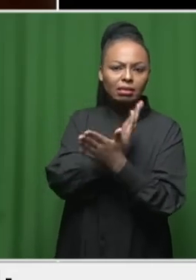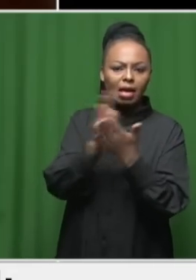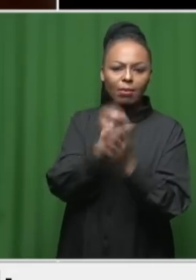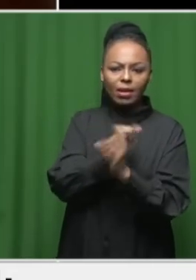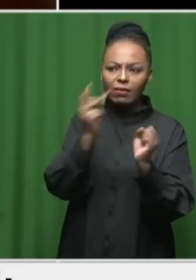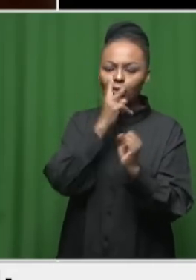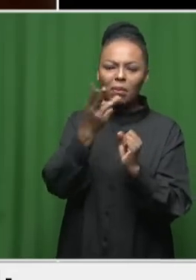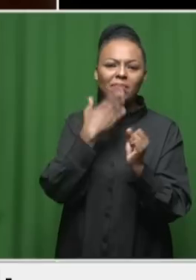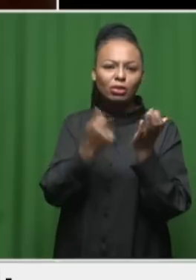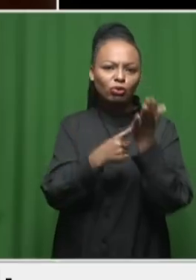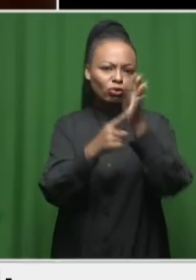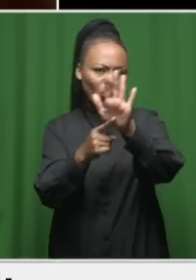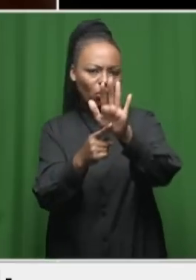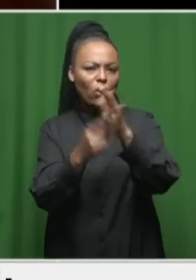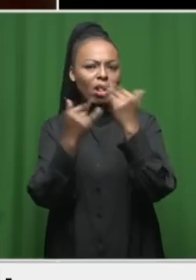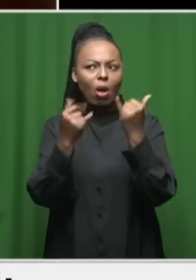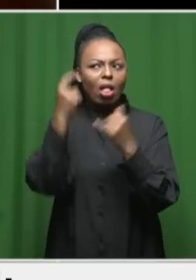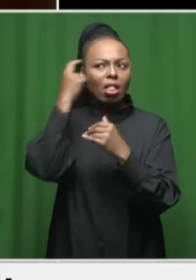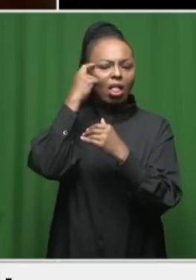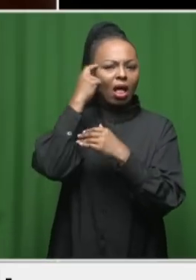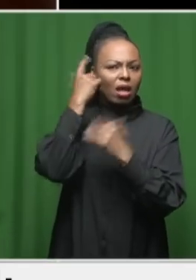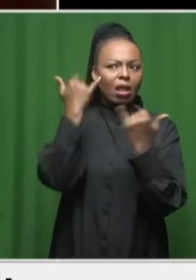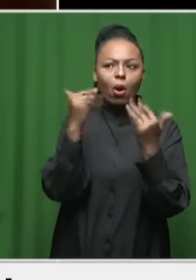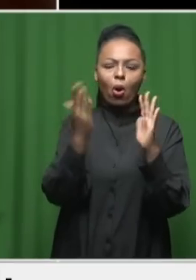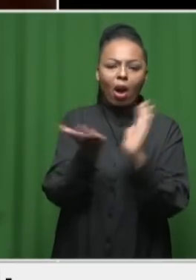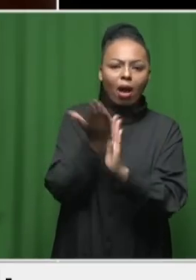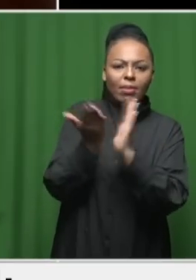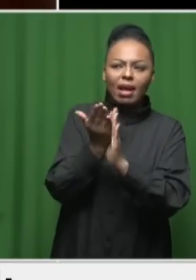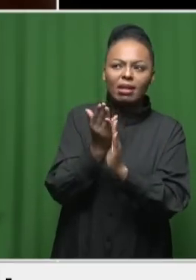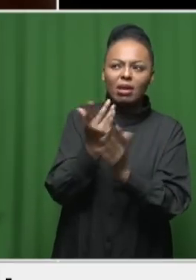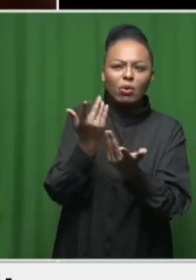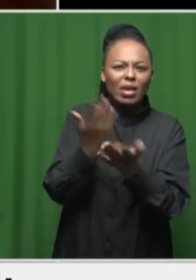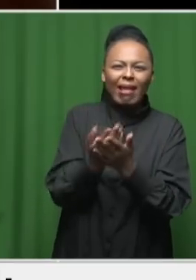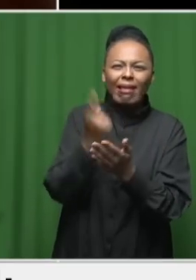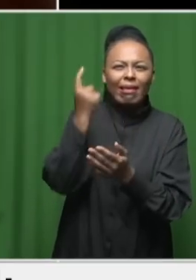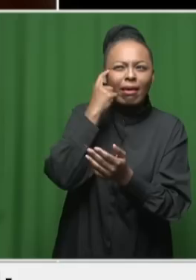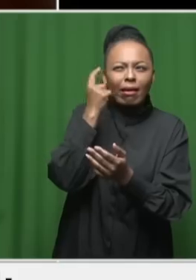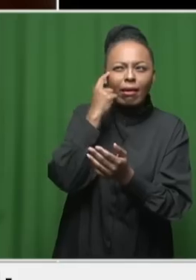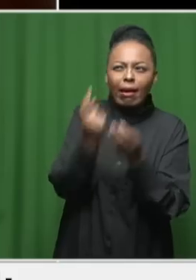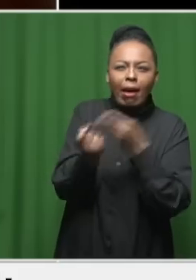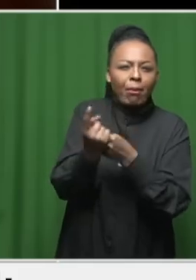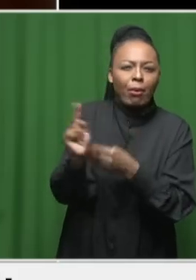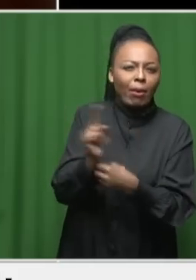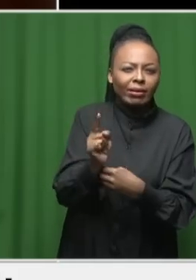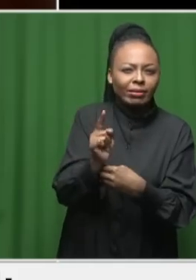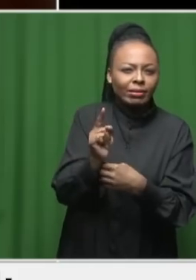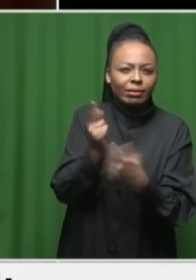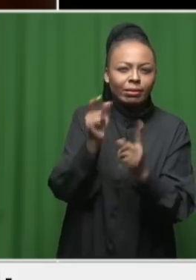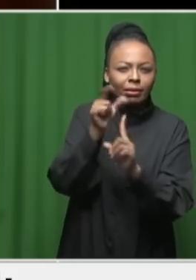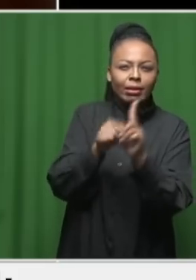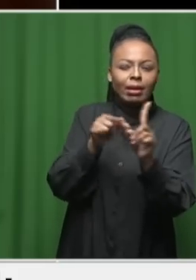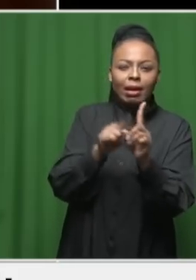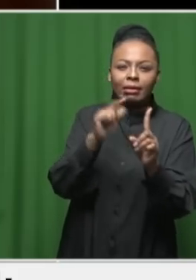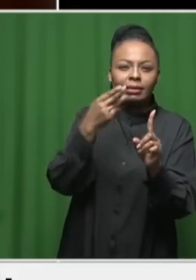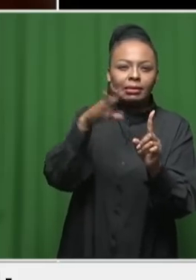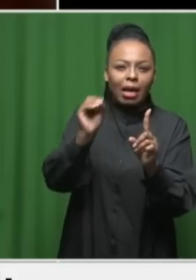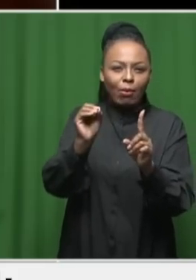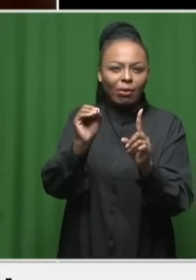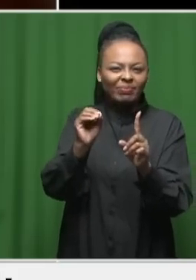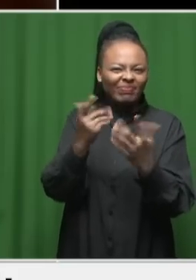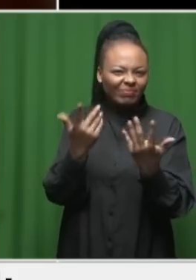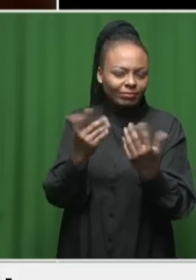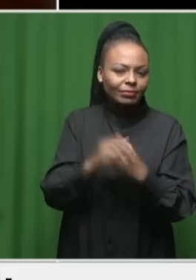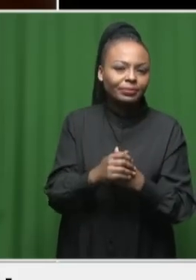us through what you think could have happened in this instance. Well, thank you very much, Sakina.